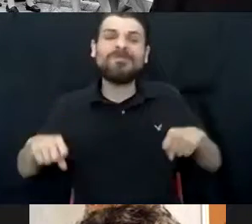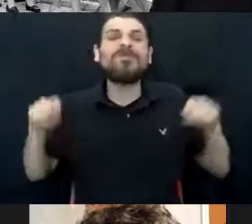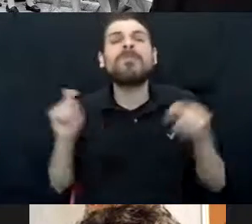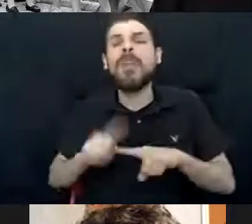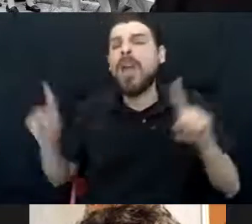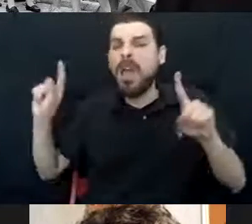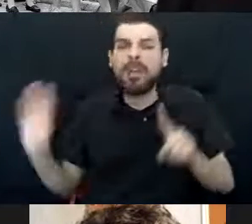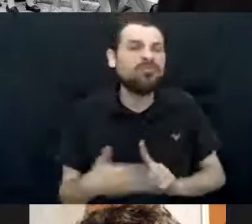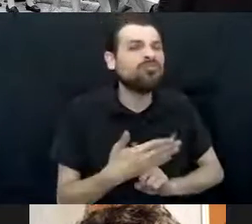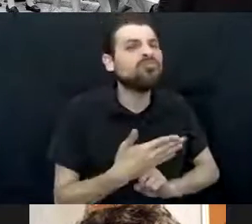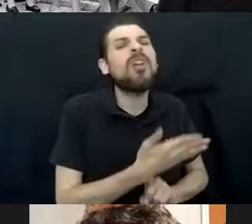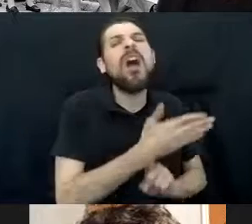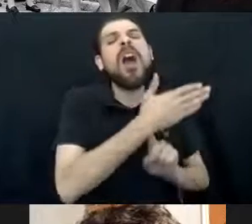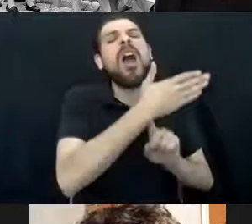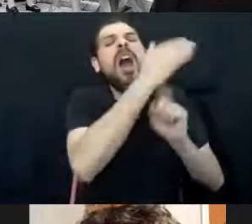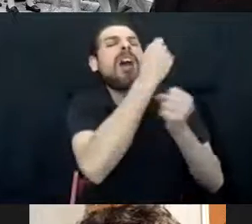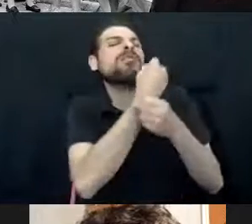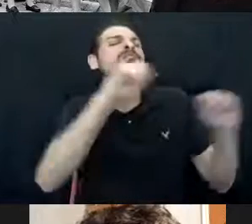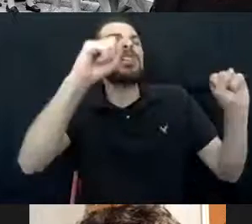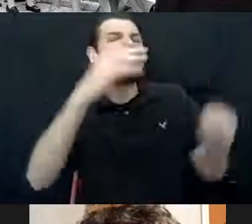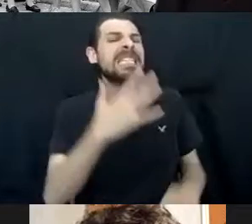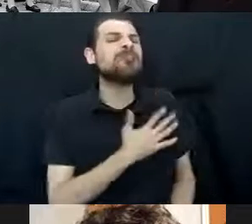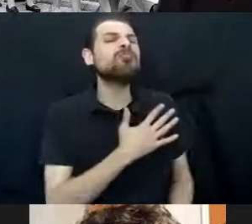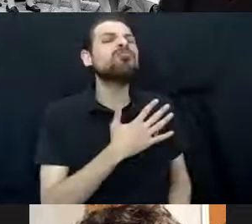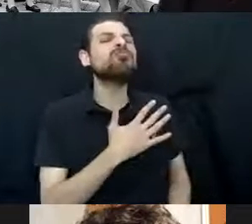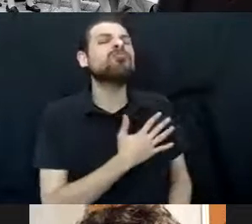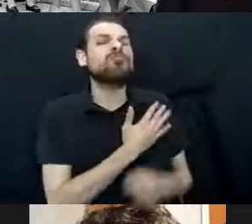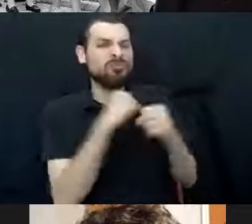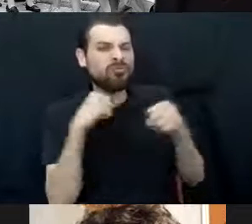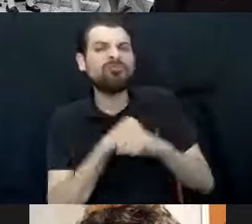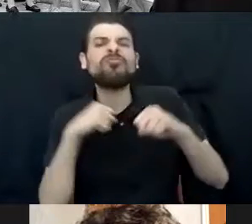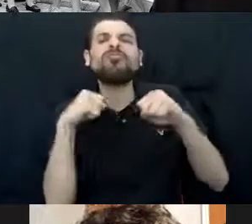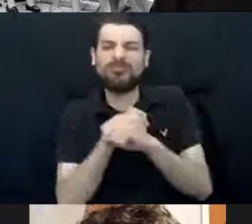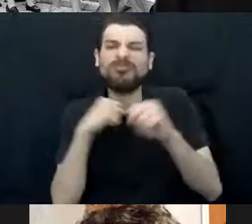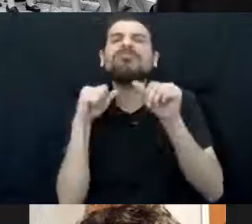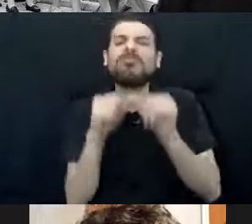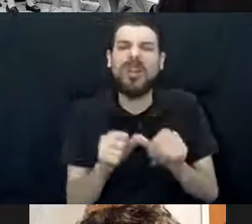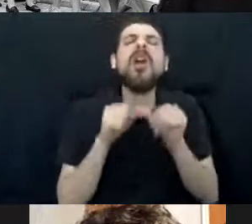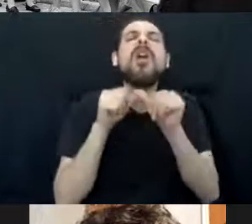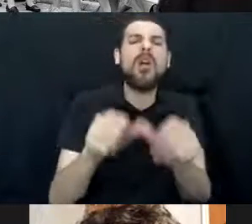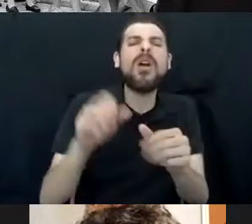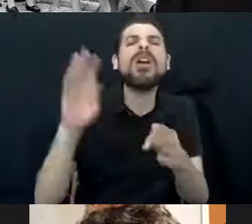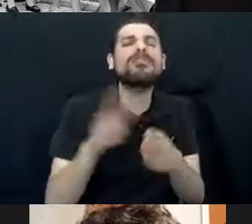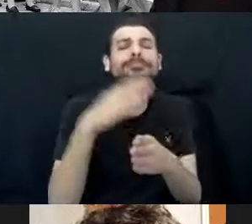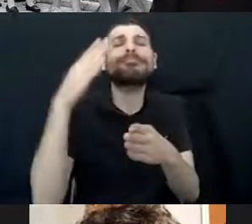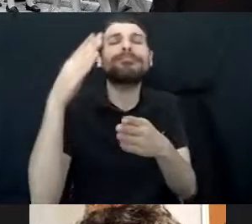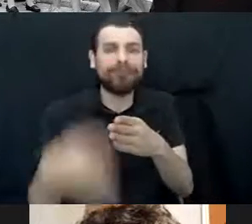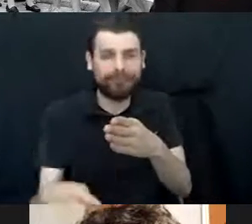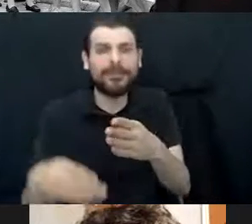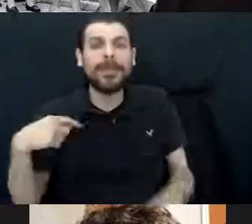freedom banner. We've got to hold it up until we die. Oh, we